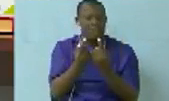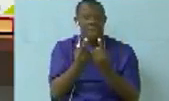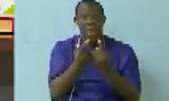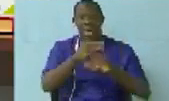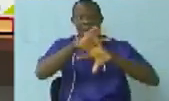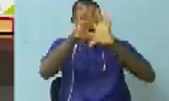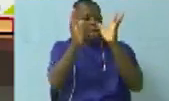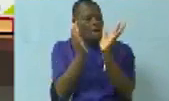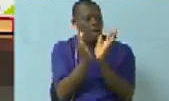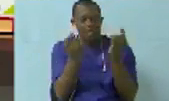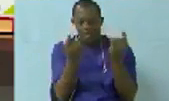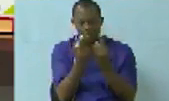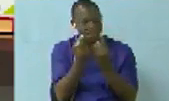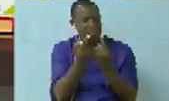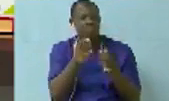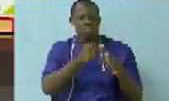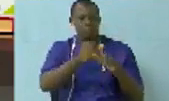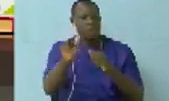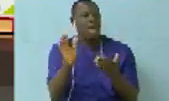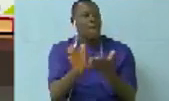everything. And